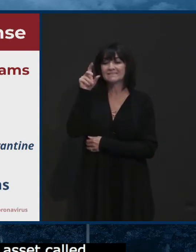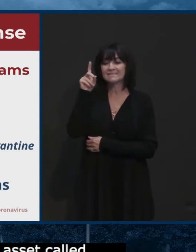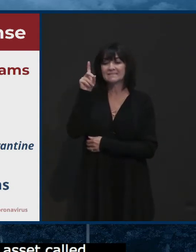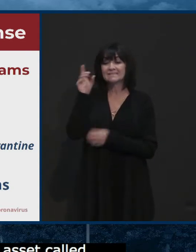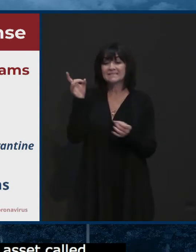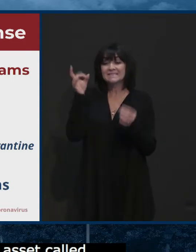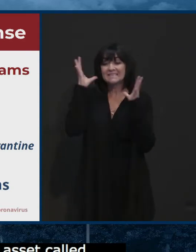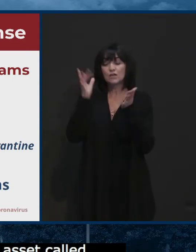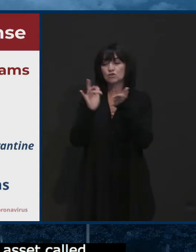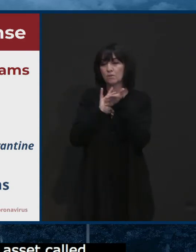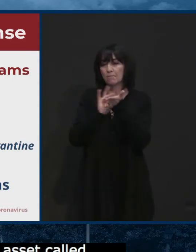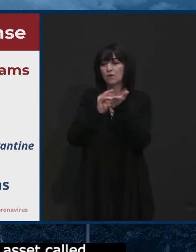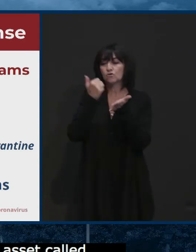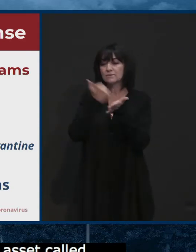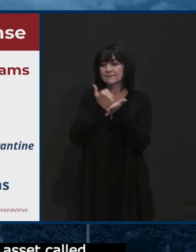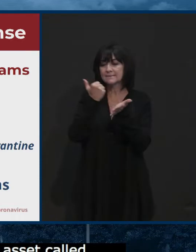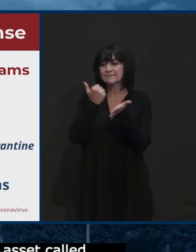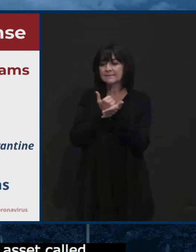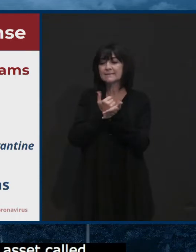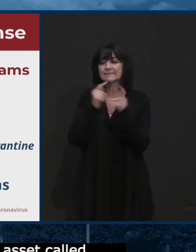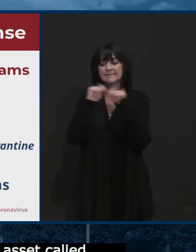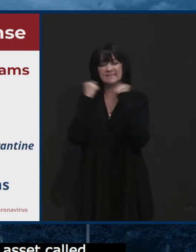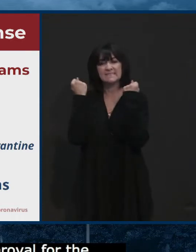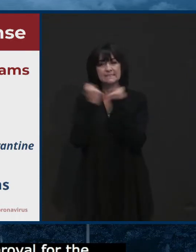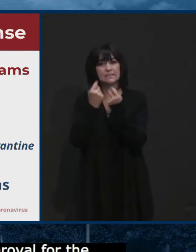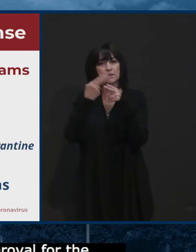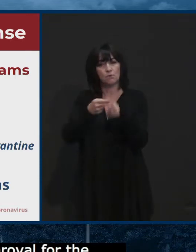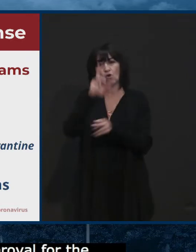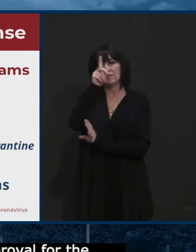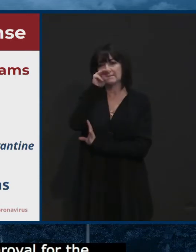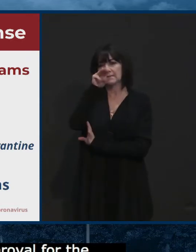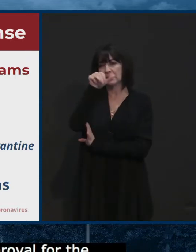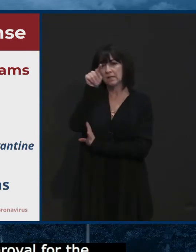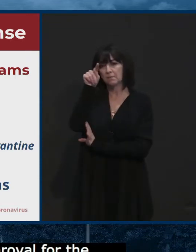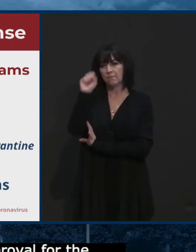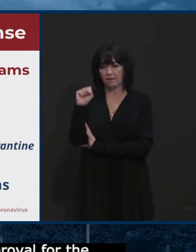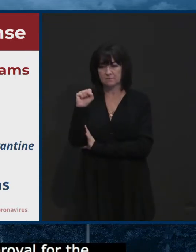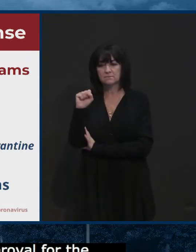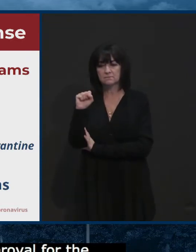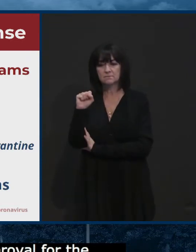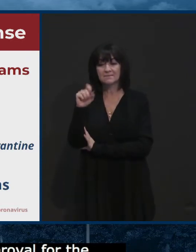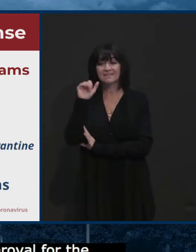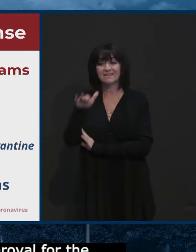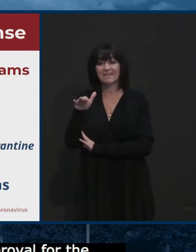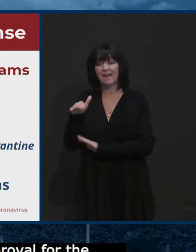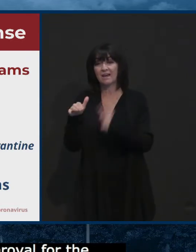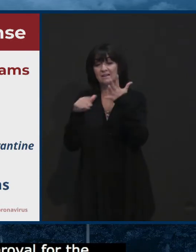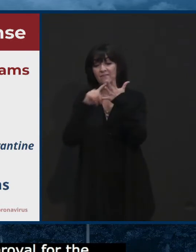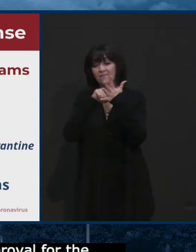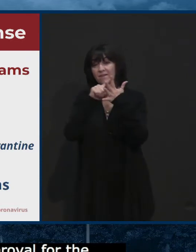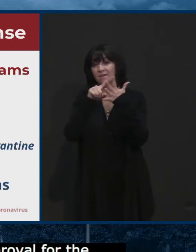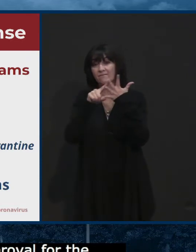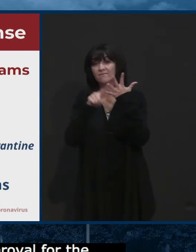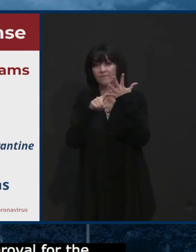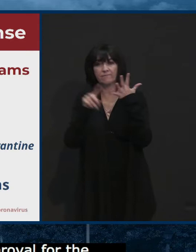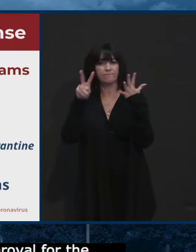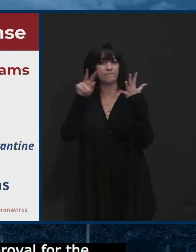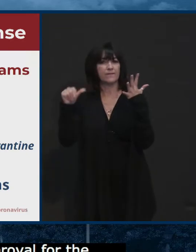on Monday. It's the same team of 5 amazing VA